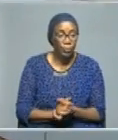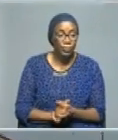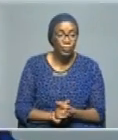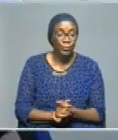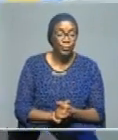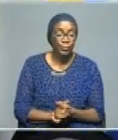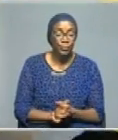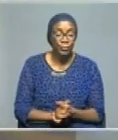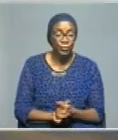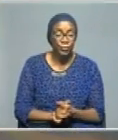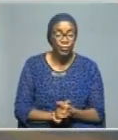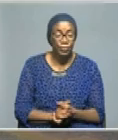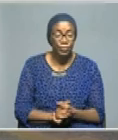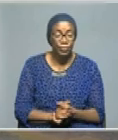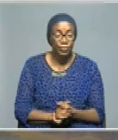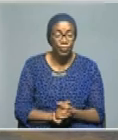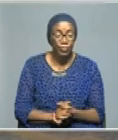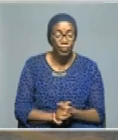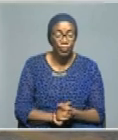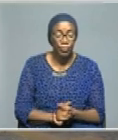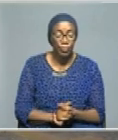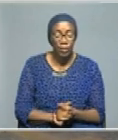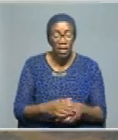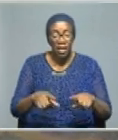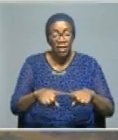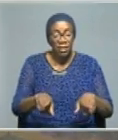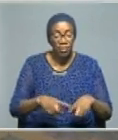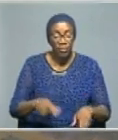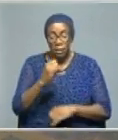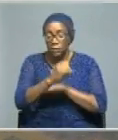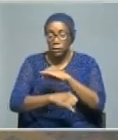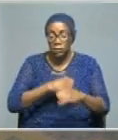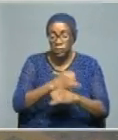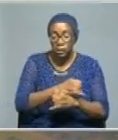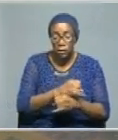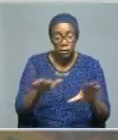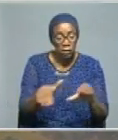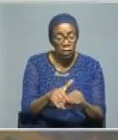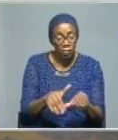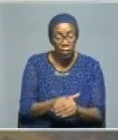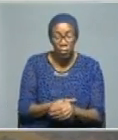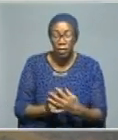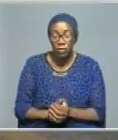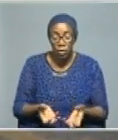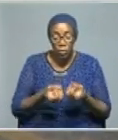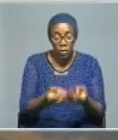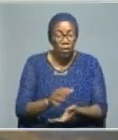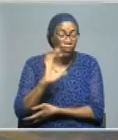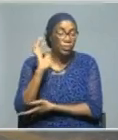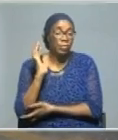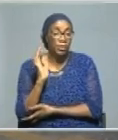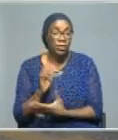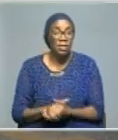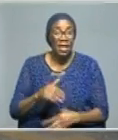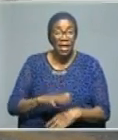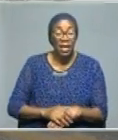There will also be speeches by a number of our international partners, as well as the WorldSkills president. This is